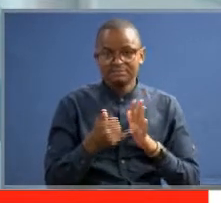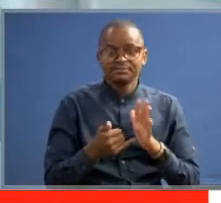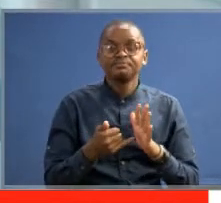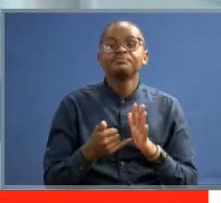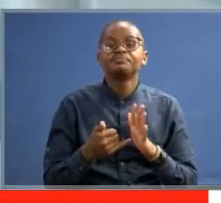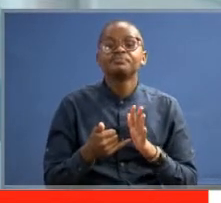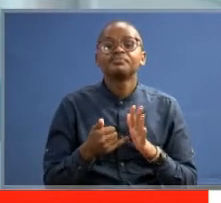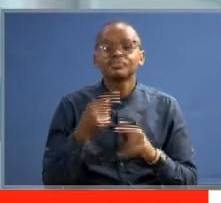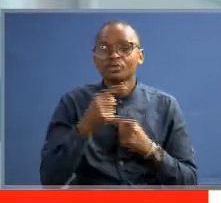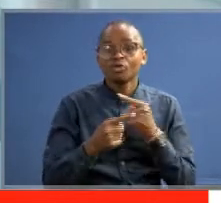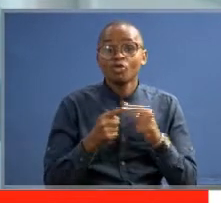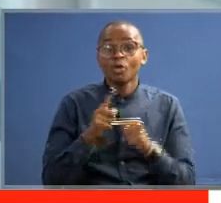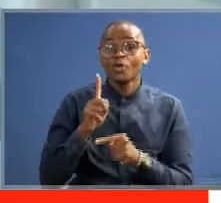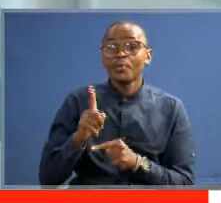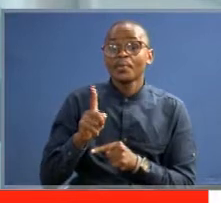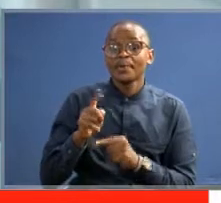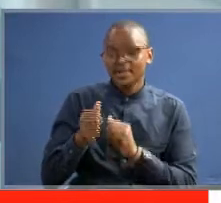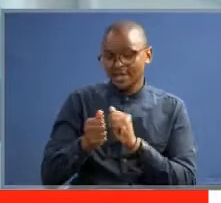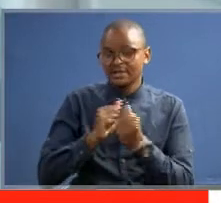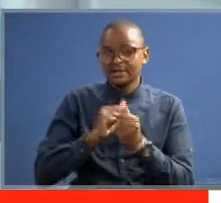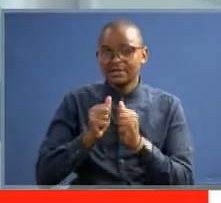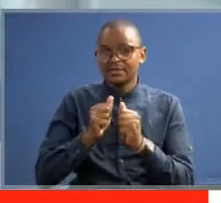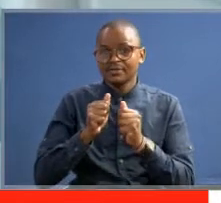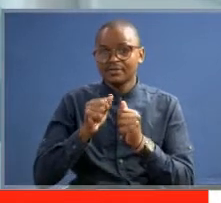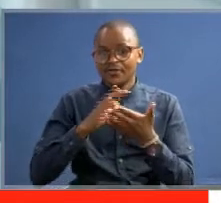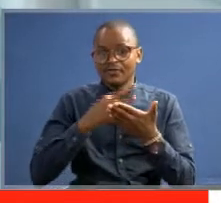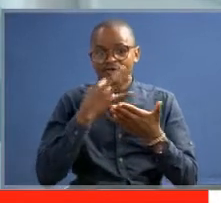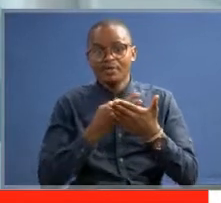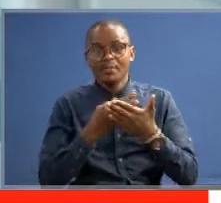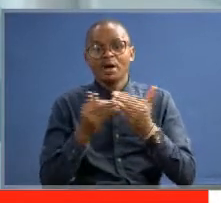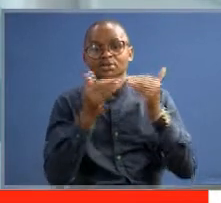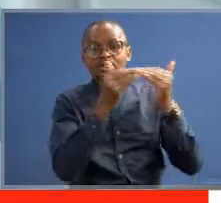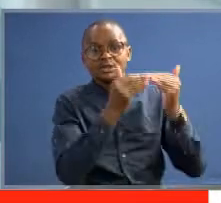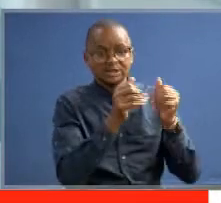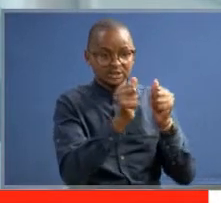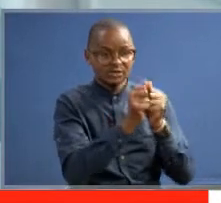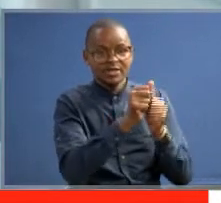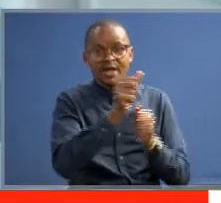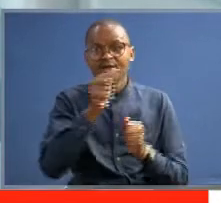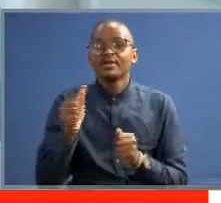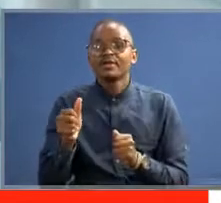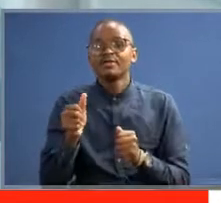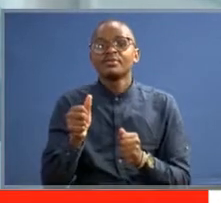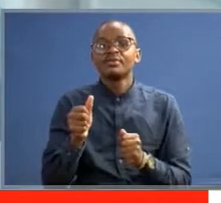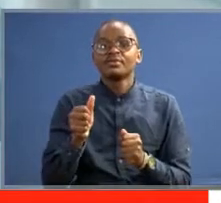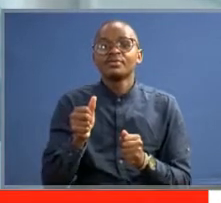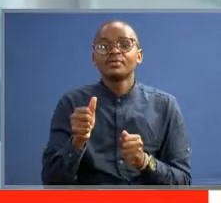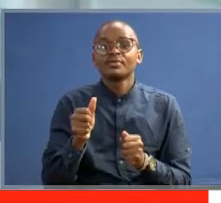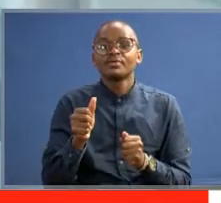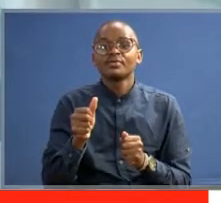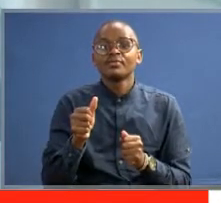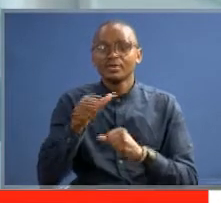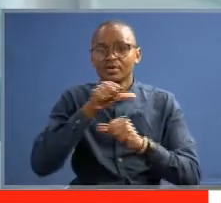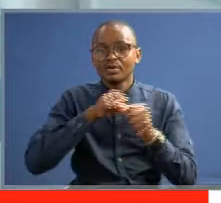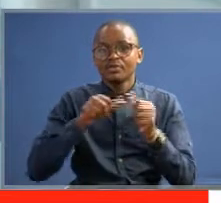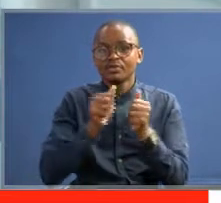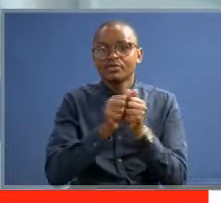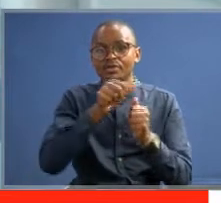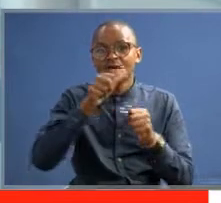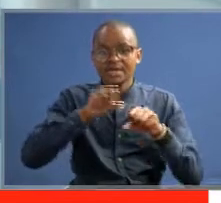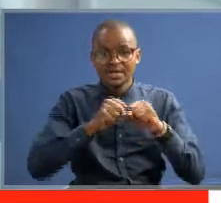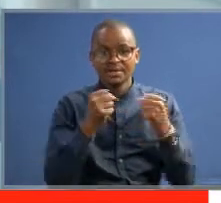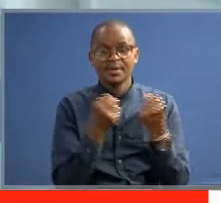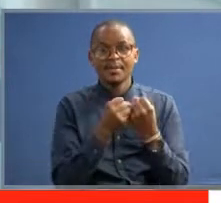And when the sports fund was consolidated with the other with the other, with the arts and with other